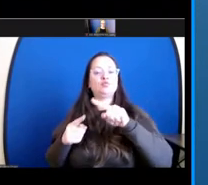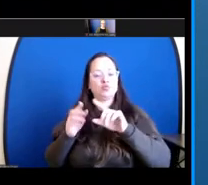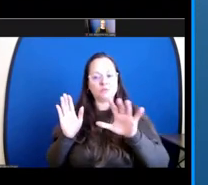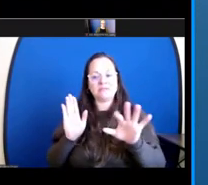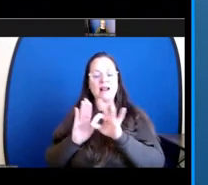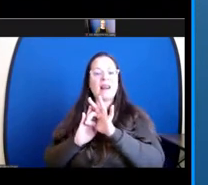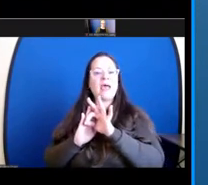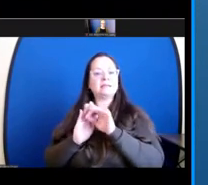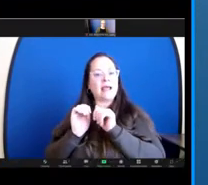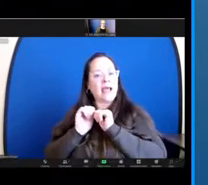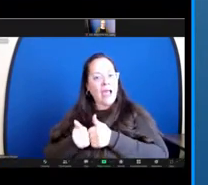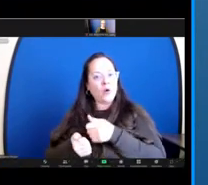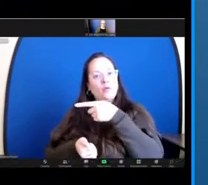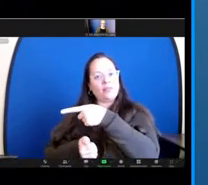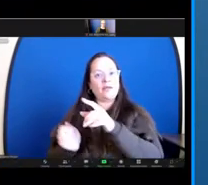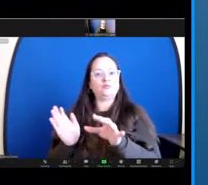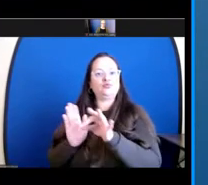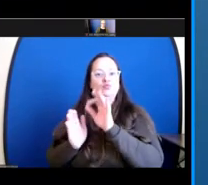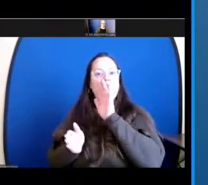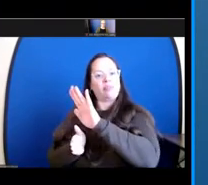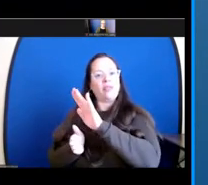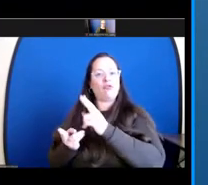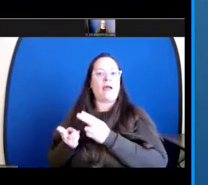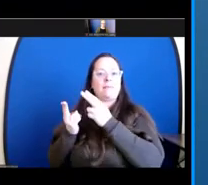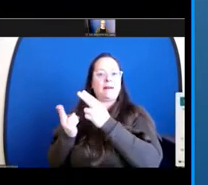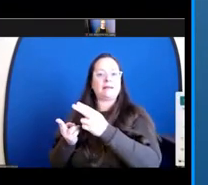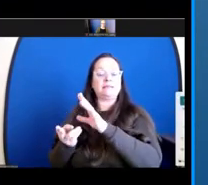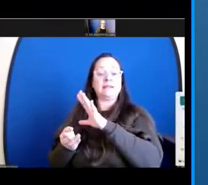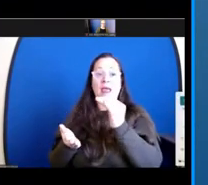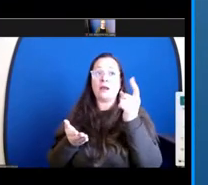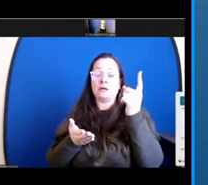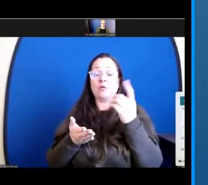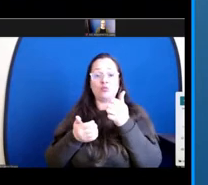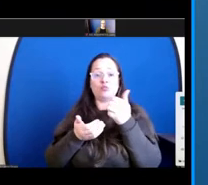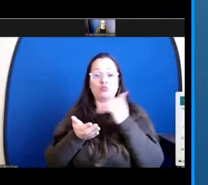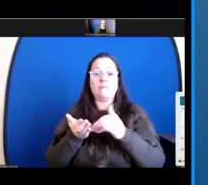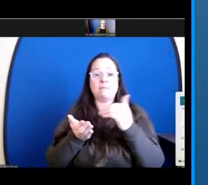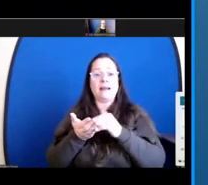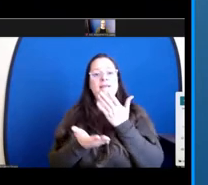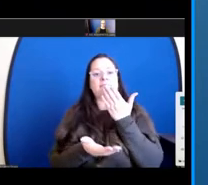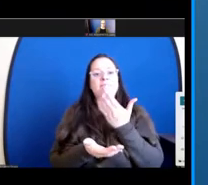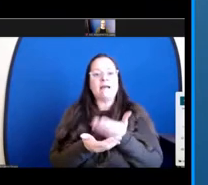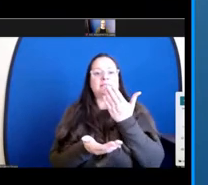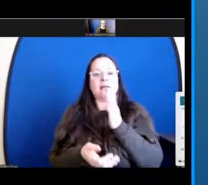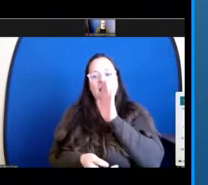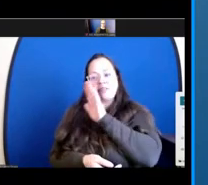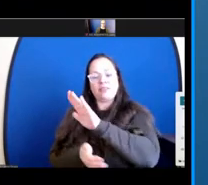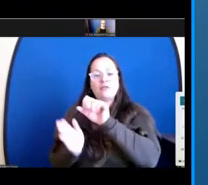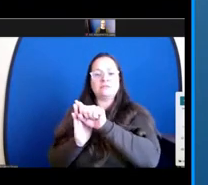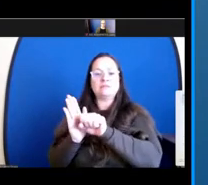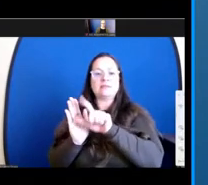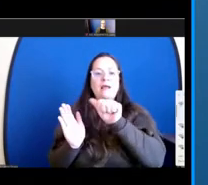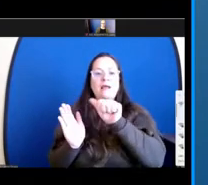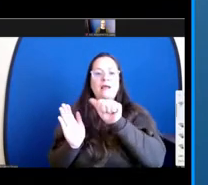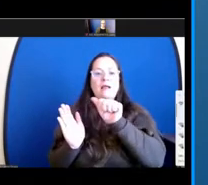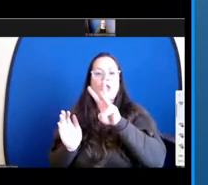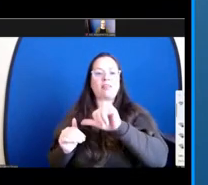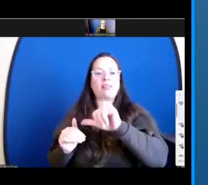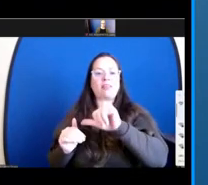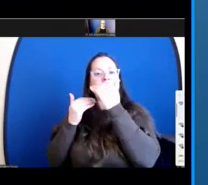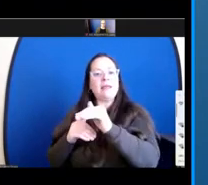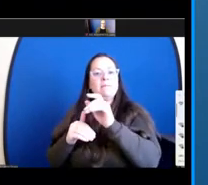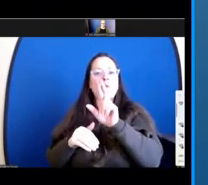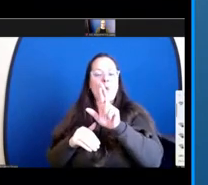and has in fact repeatedly invalidated state laws that limit or infringe on a party's ability